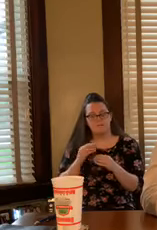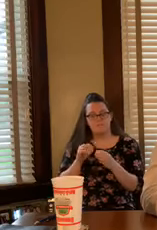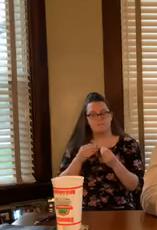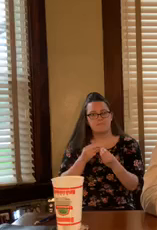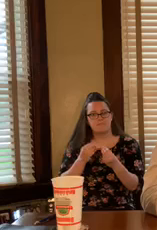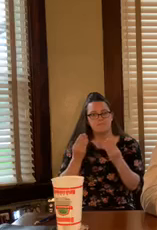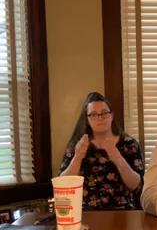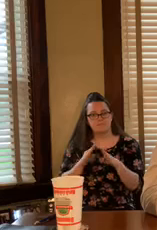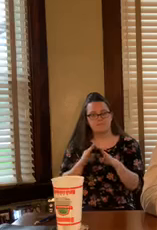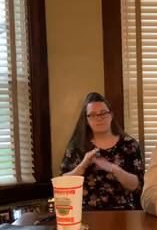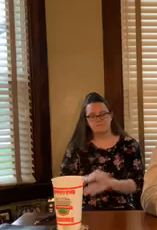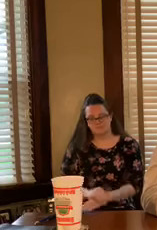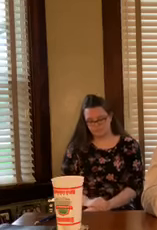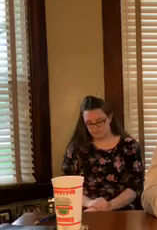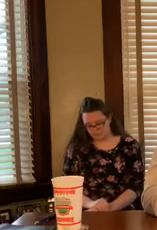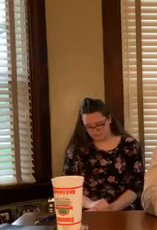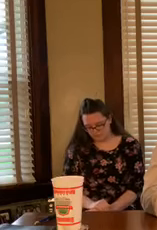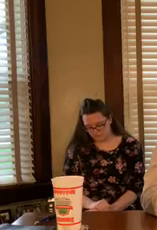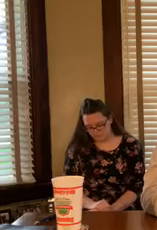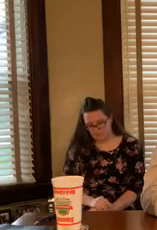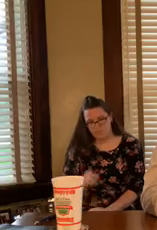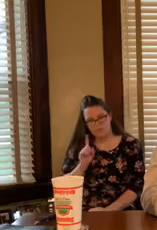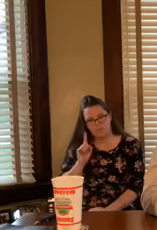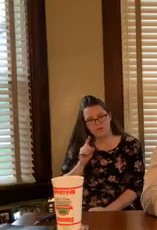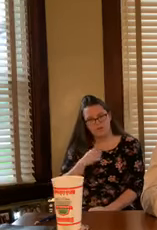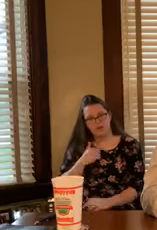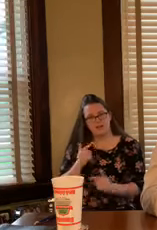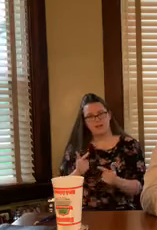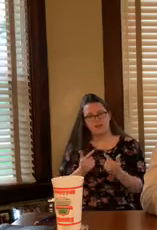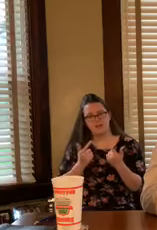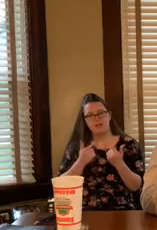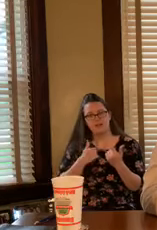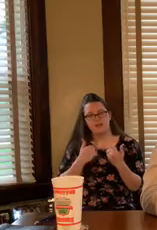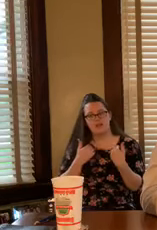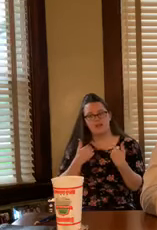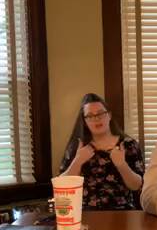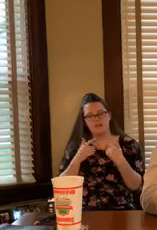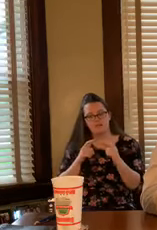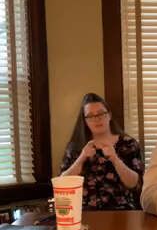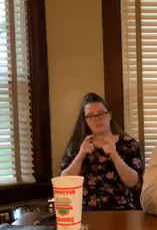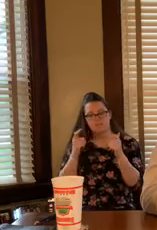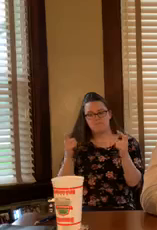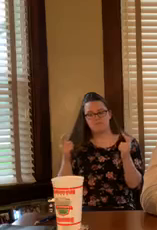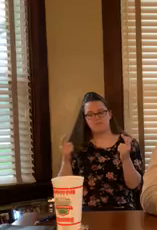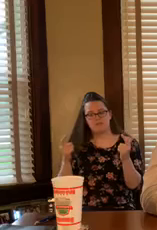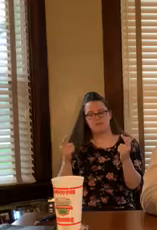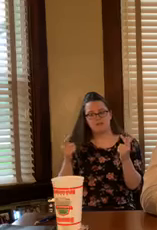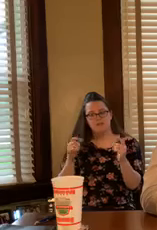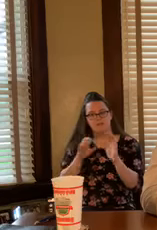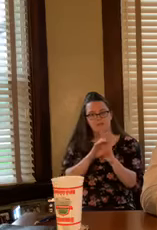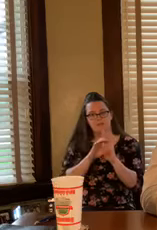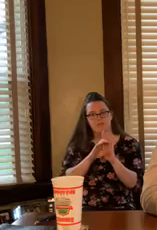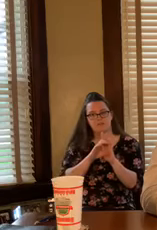you. Where I live, I have a big picture window in my front living room.